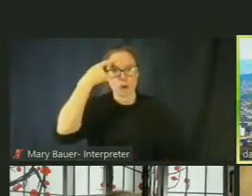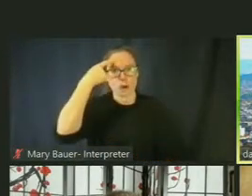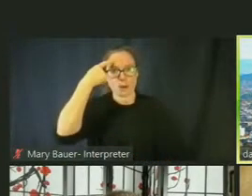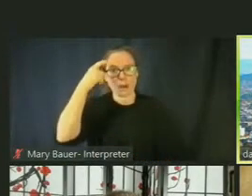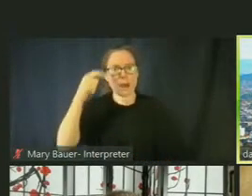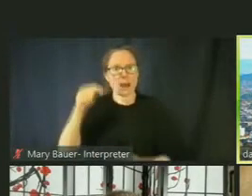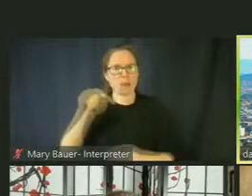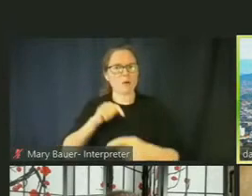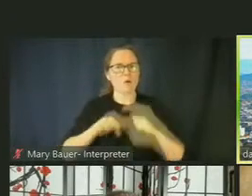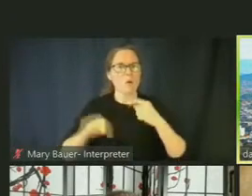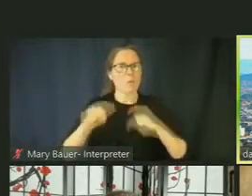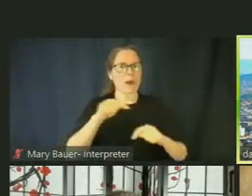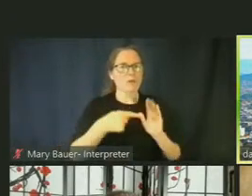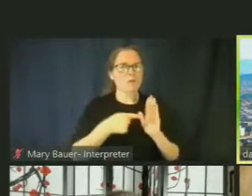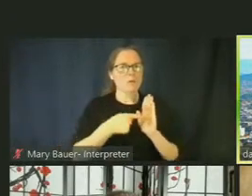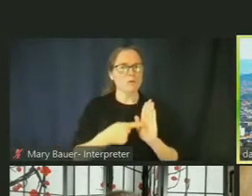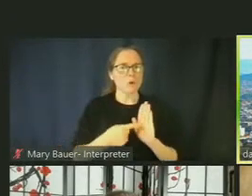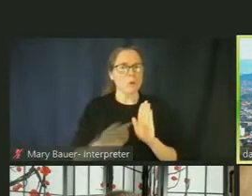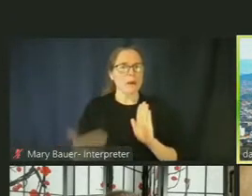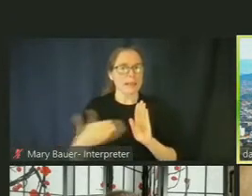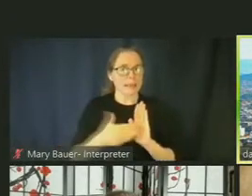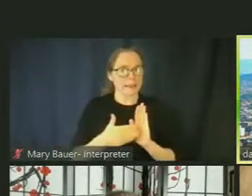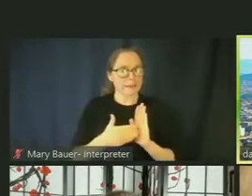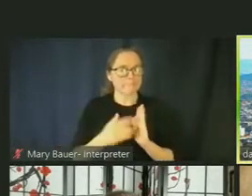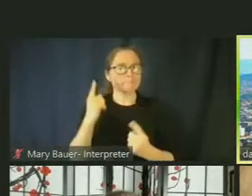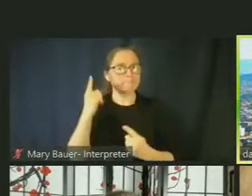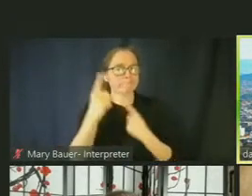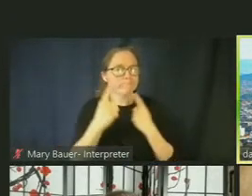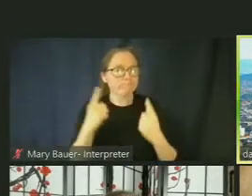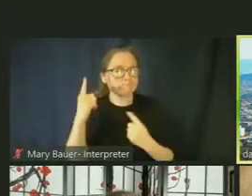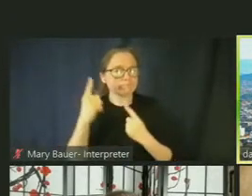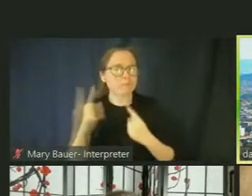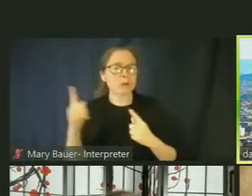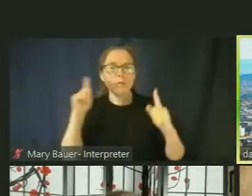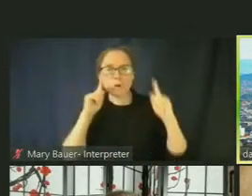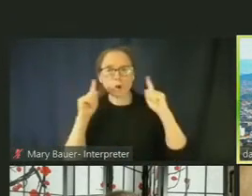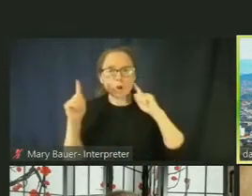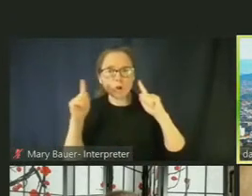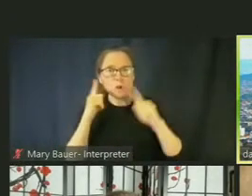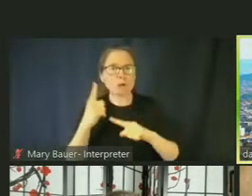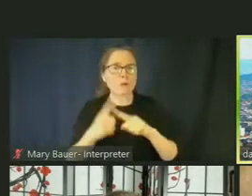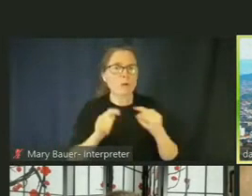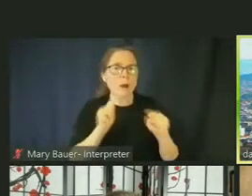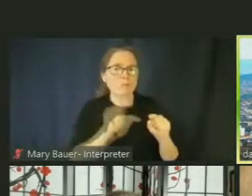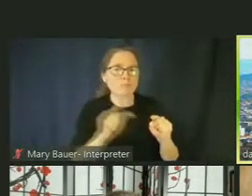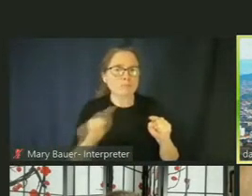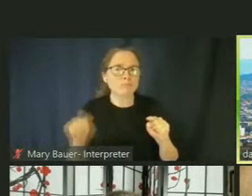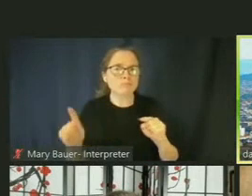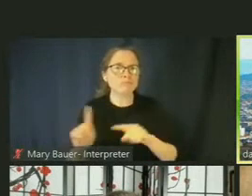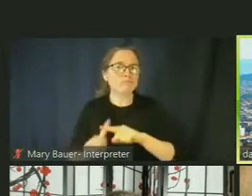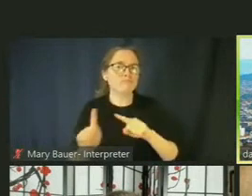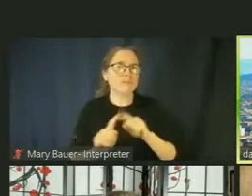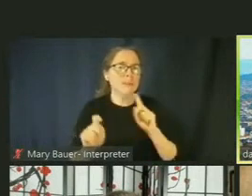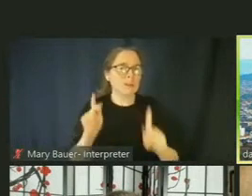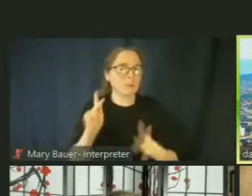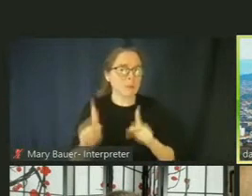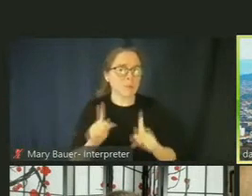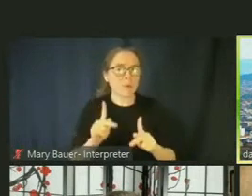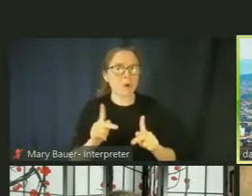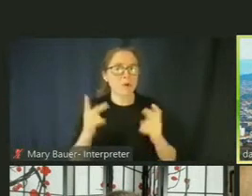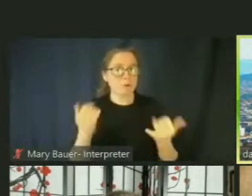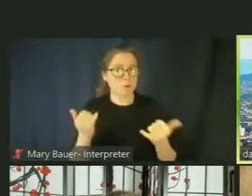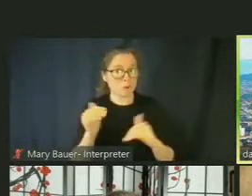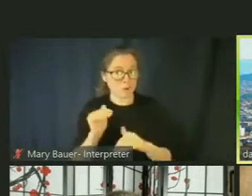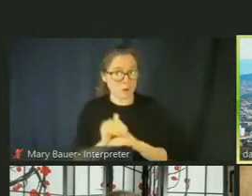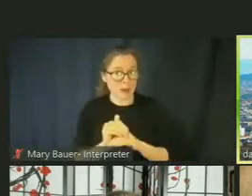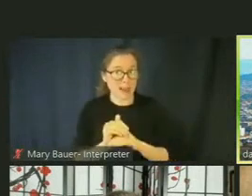And I'm wondering, as you've heard from not only from you, from Jessica, from our earlier panel, the role